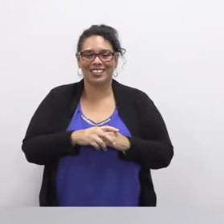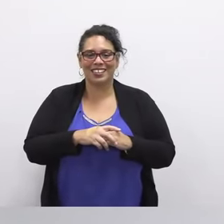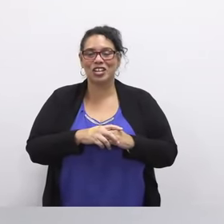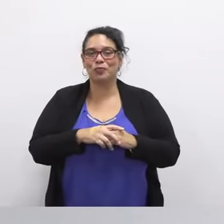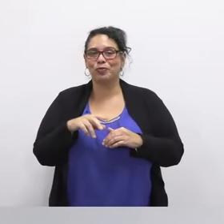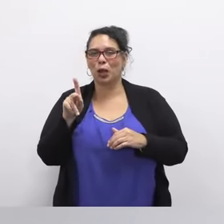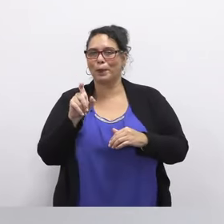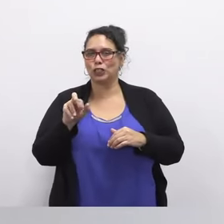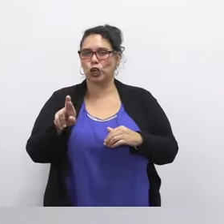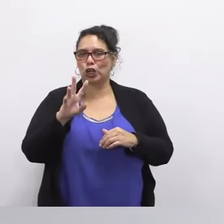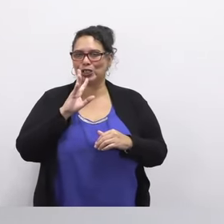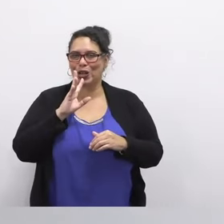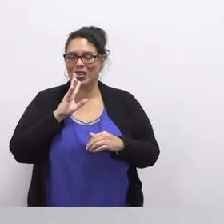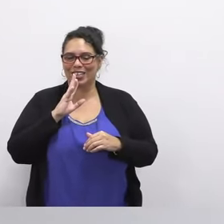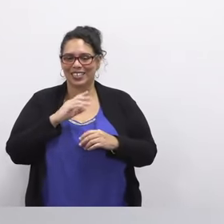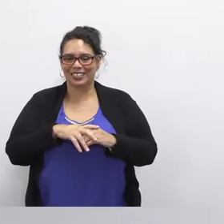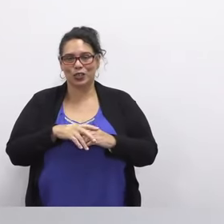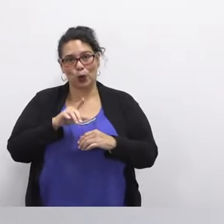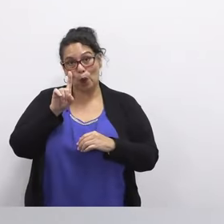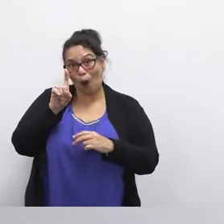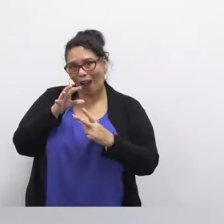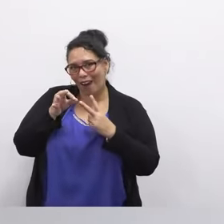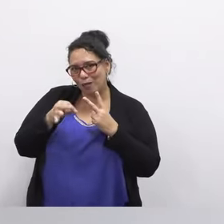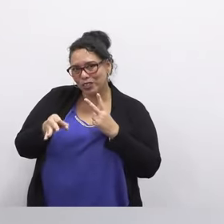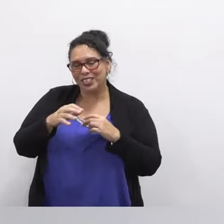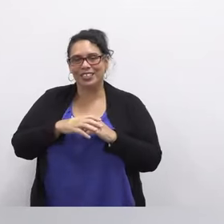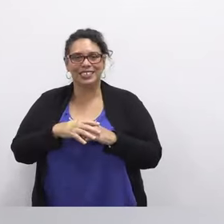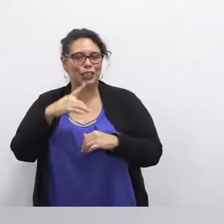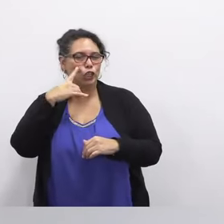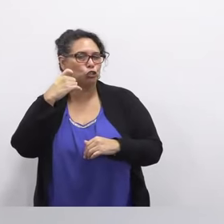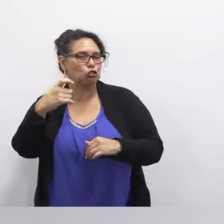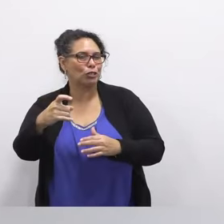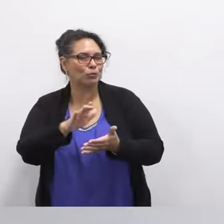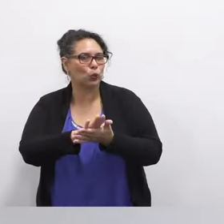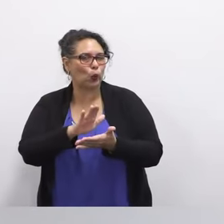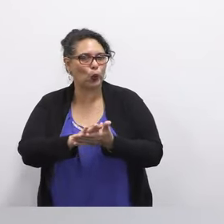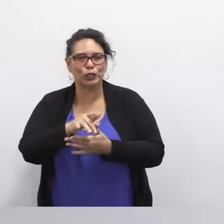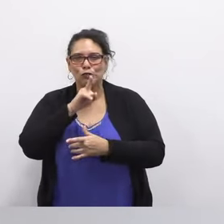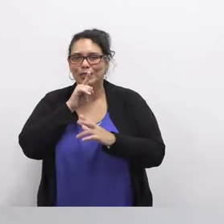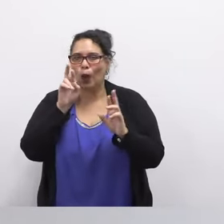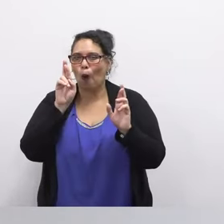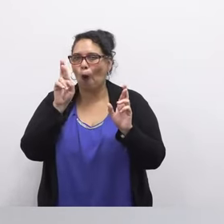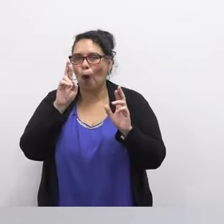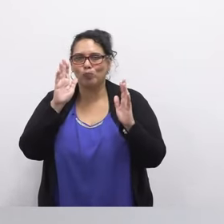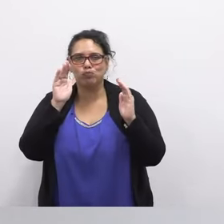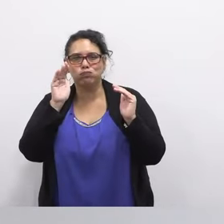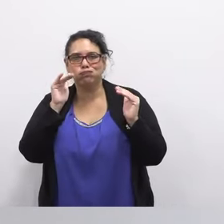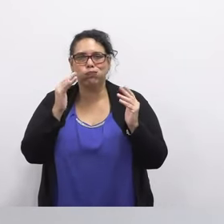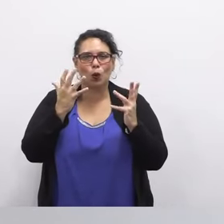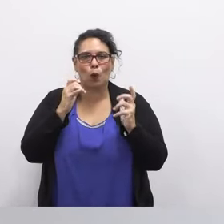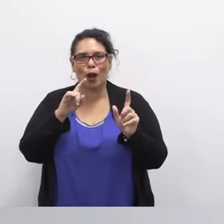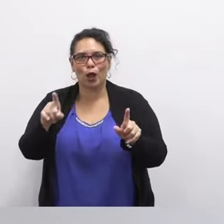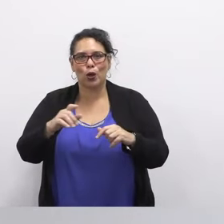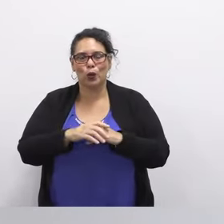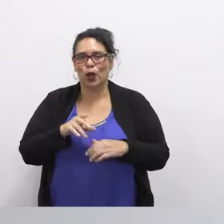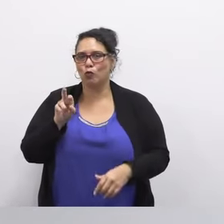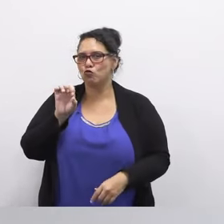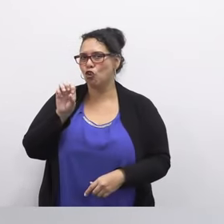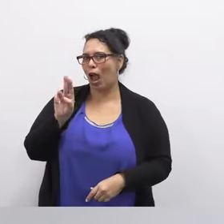So while that is one of your options, is there a dream school? Is there something that you're really hoping to do or somewhere you're hoping to go?